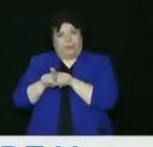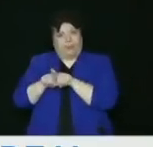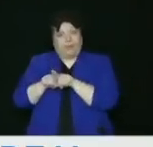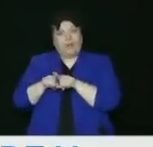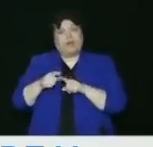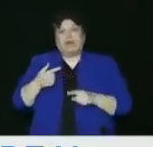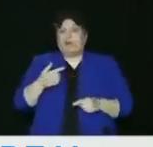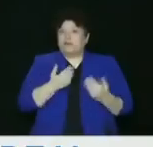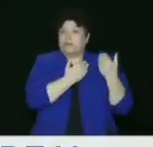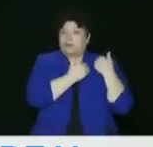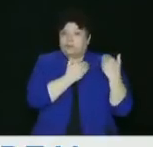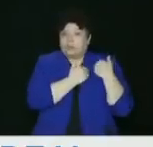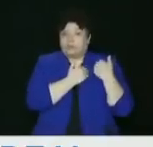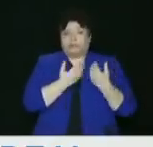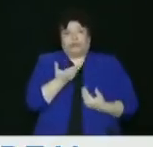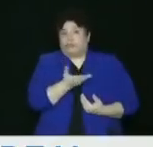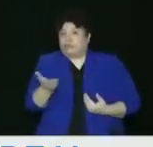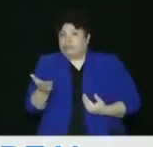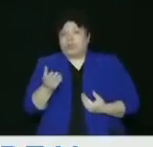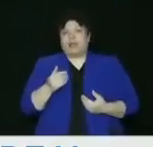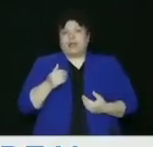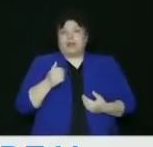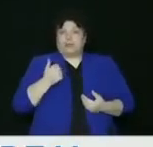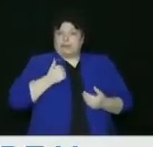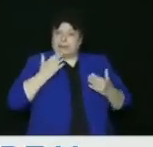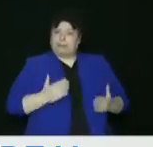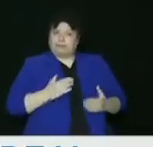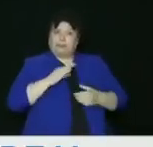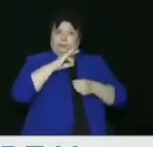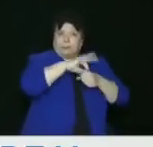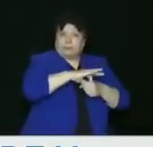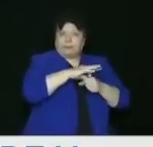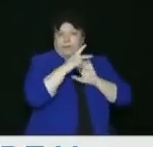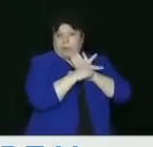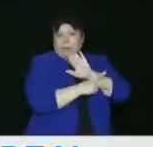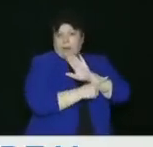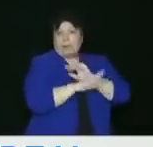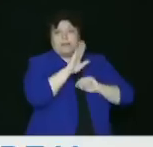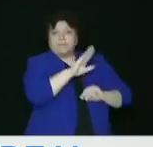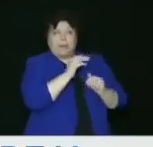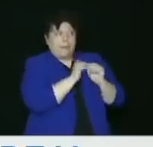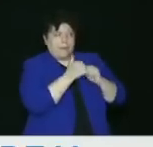the clear mandate Canadians gave Parliament by improving the way we do